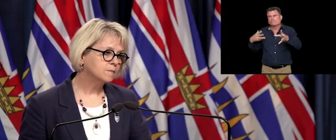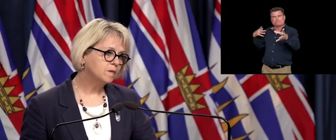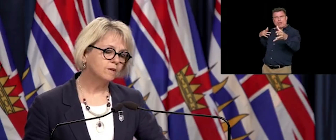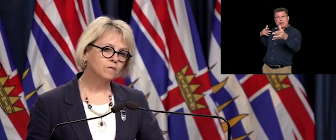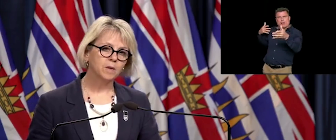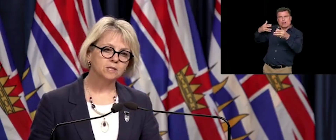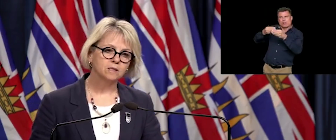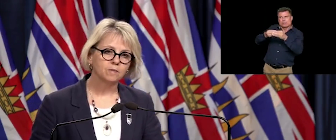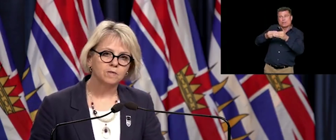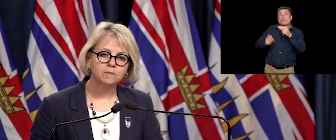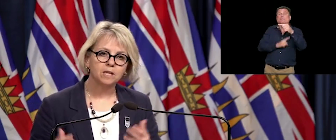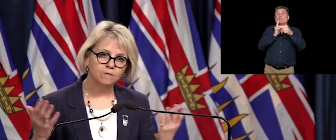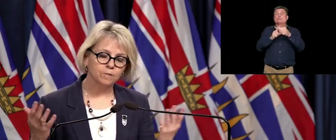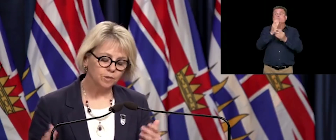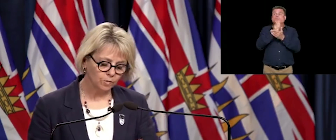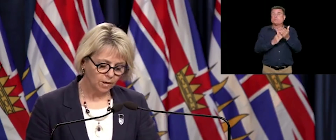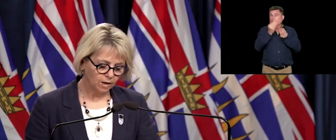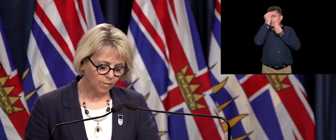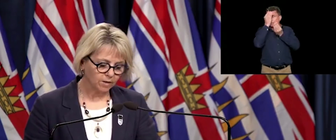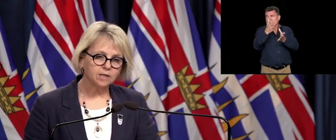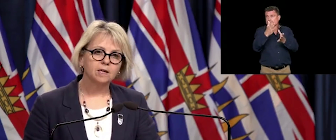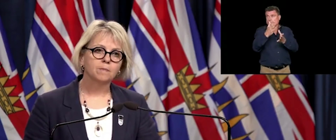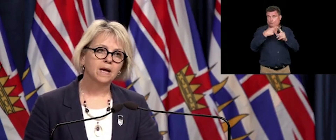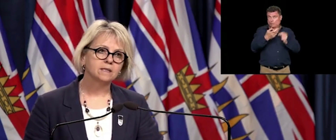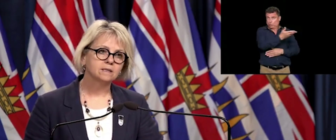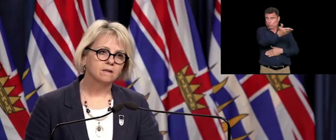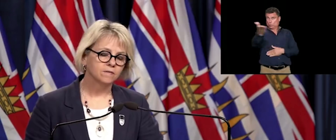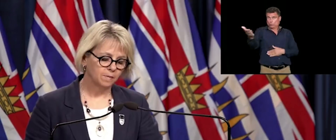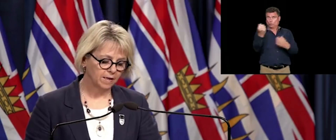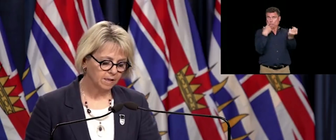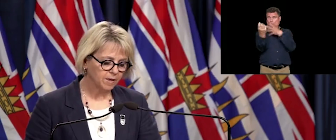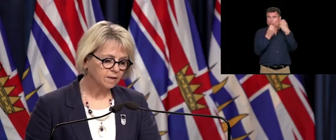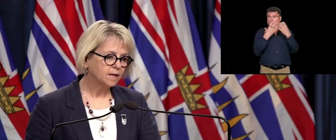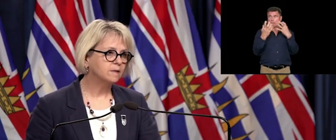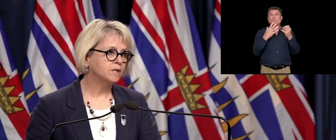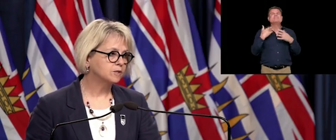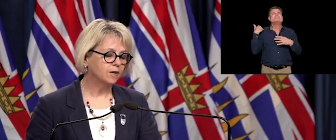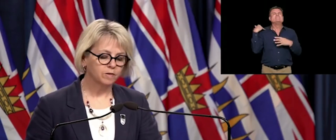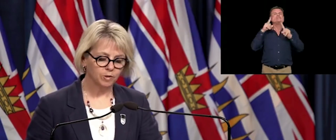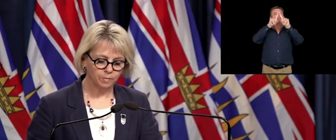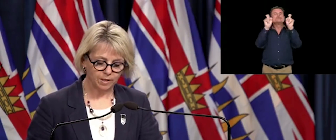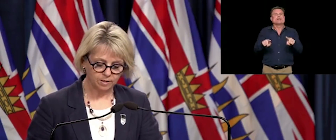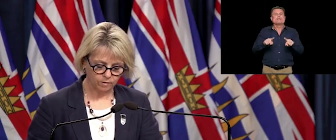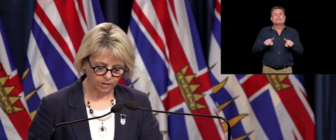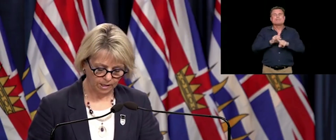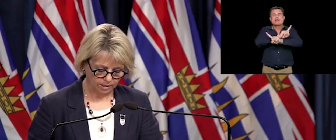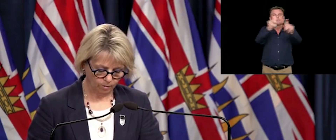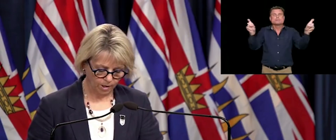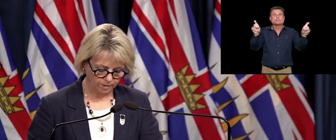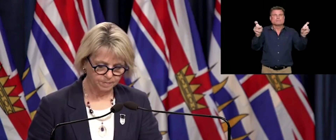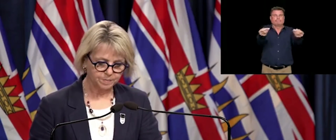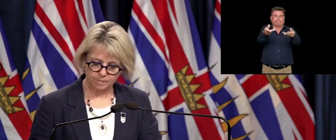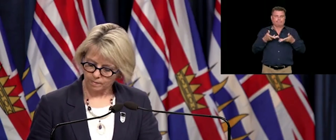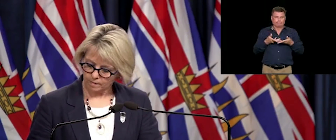also some of the information that we've obtained from you around the impacts of the pandemic and the measures that we've put in place over the